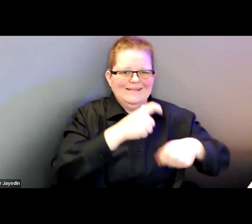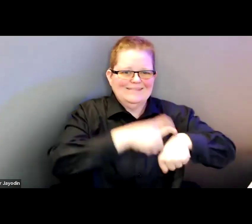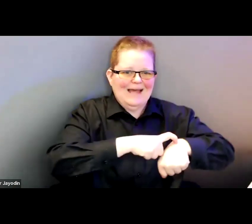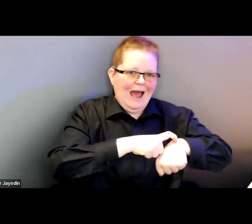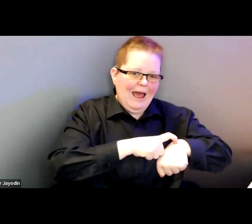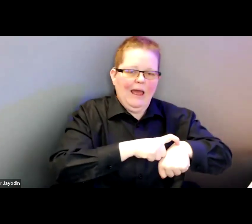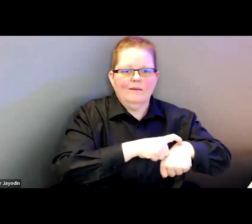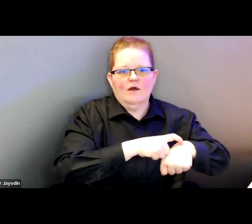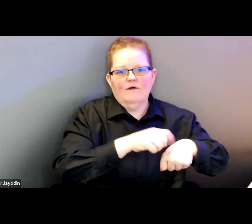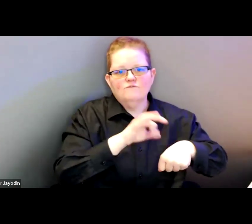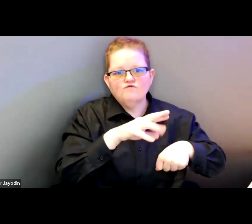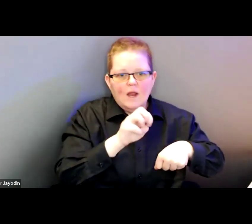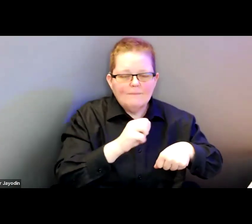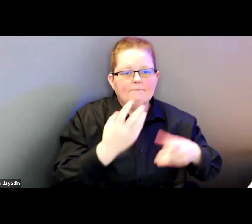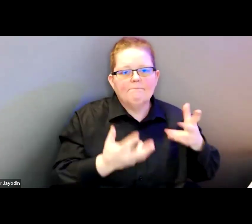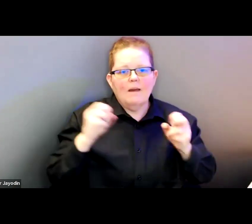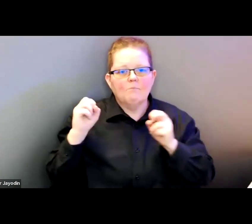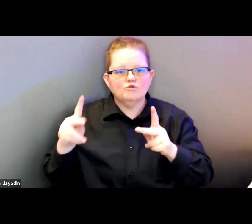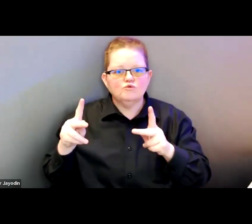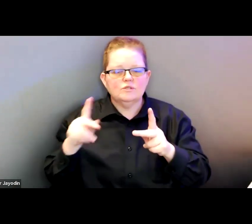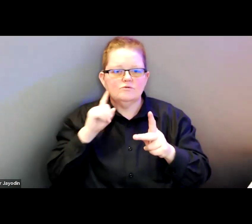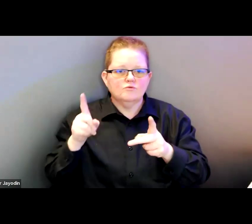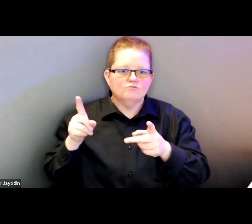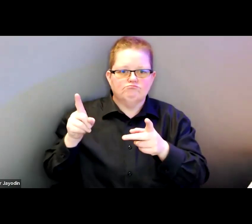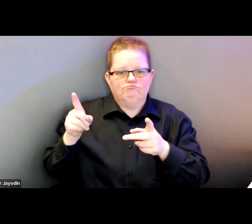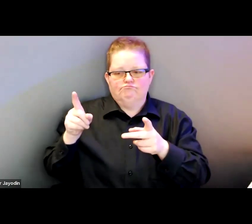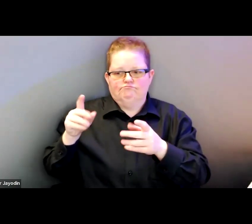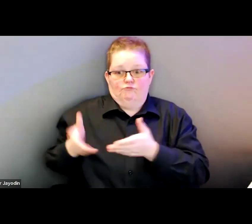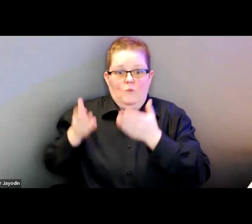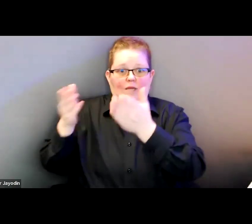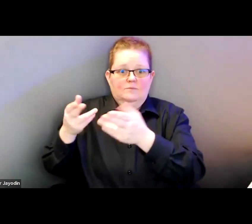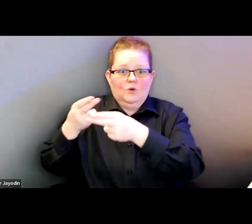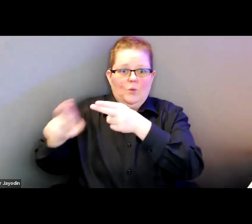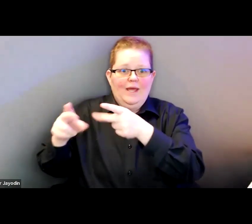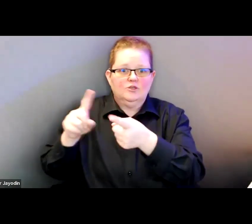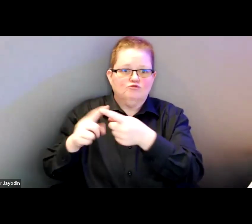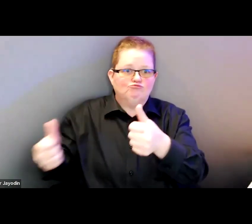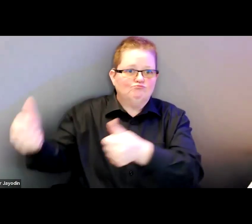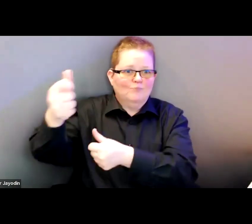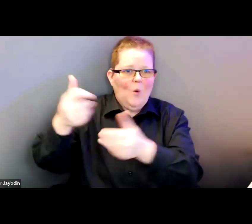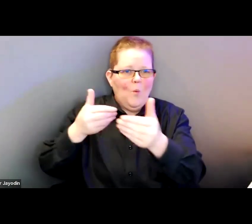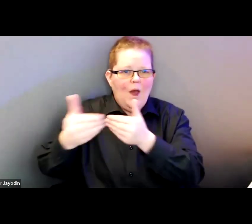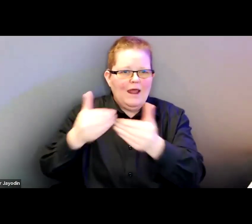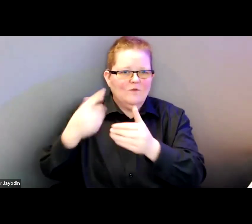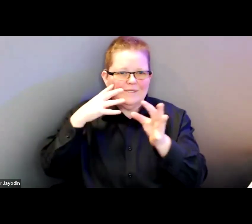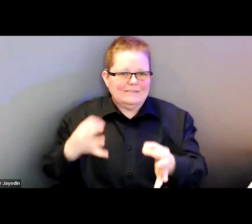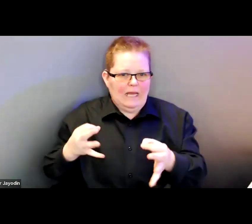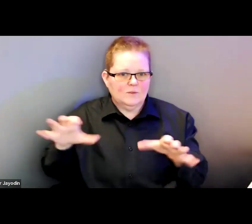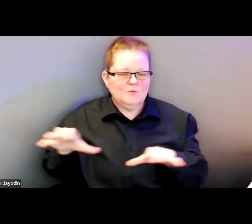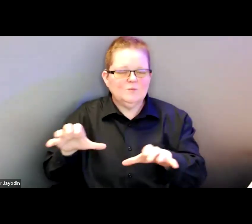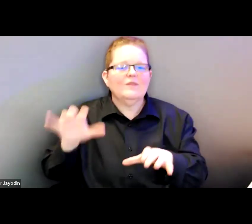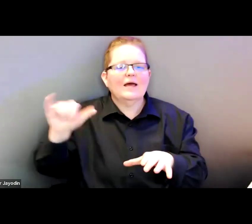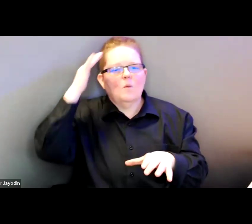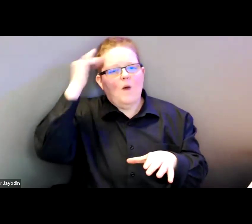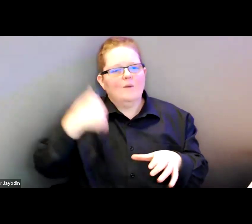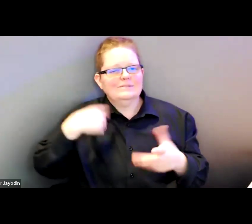opportunities to weigh in more quickly, to make recommendations to the administrator, to whatever it is that we decide to do. So that's why I was thinking,